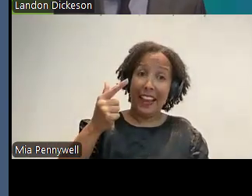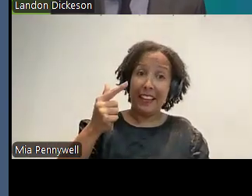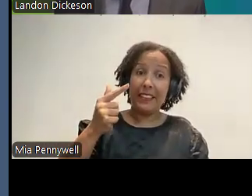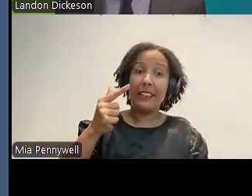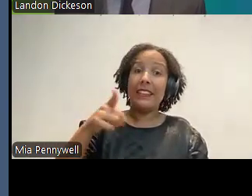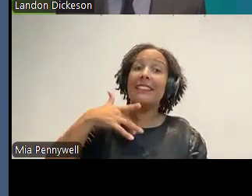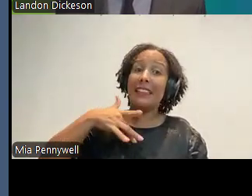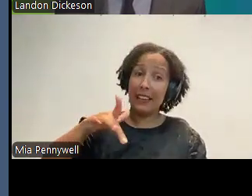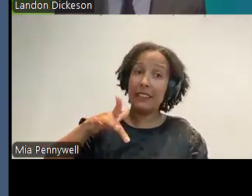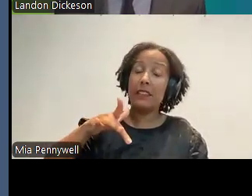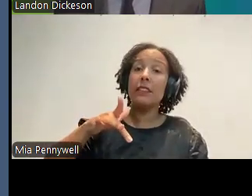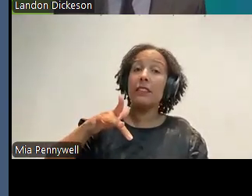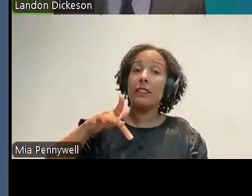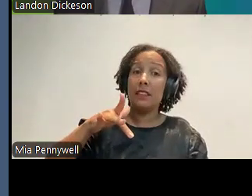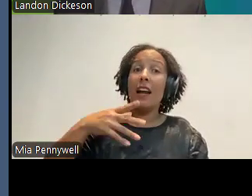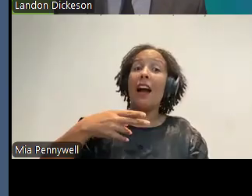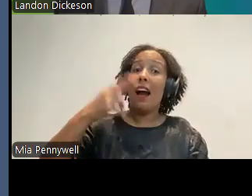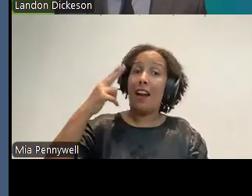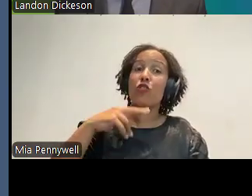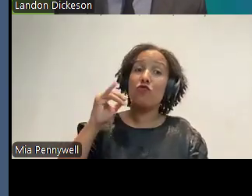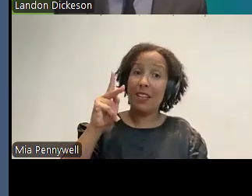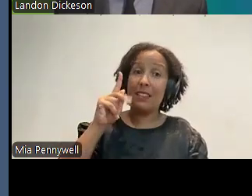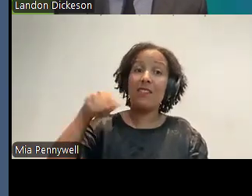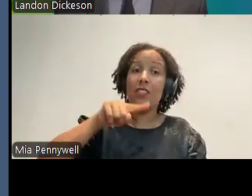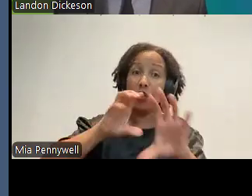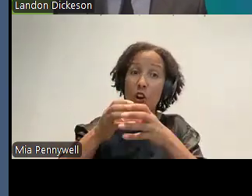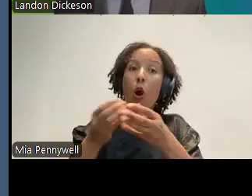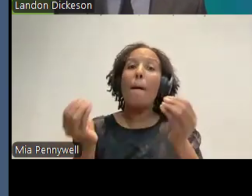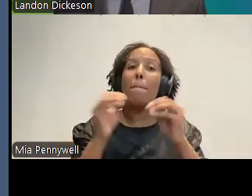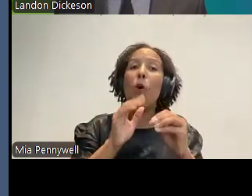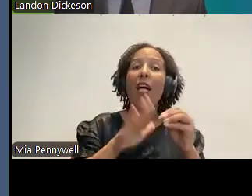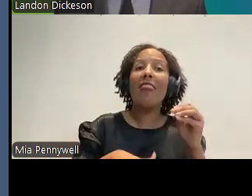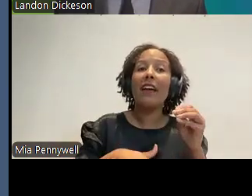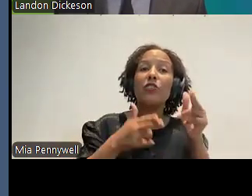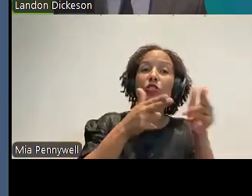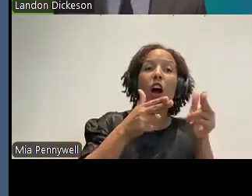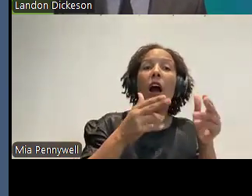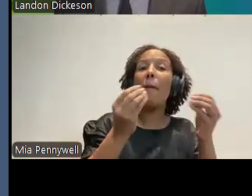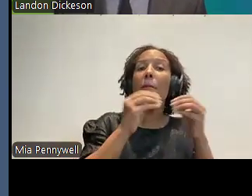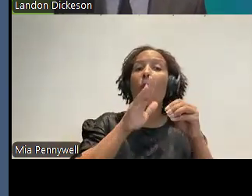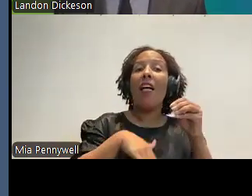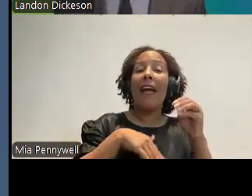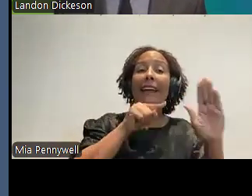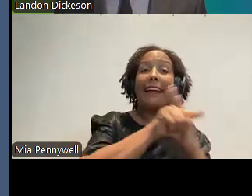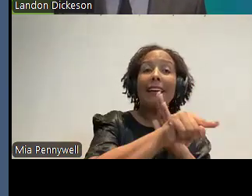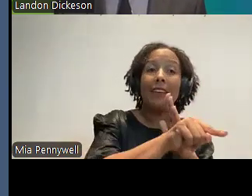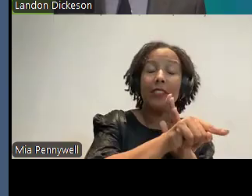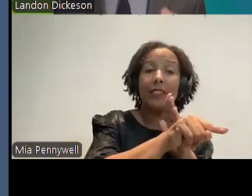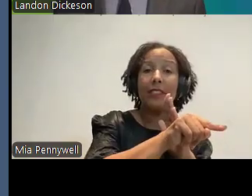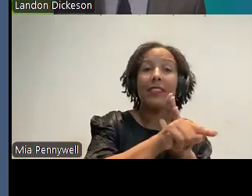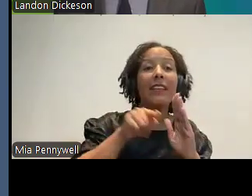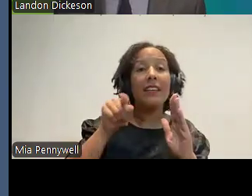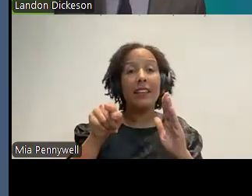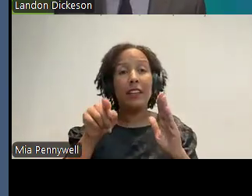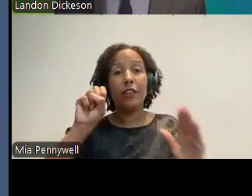for gang members and others in that community than homicide is. So it's important for us to recognize that there's a